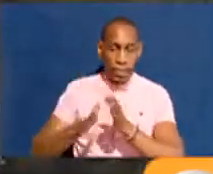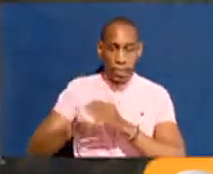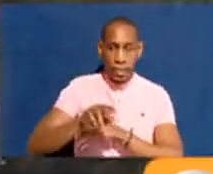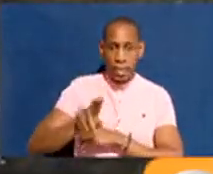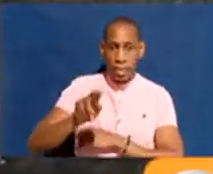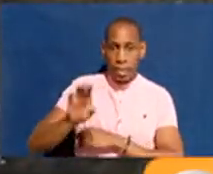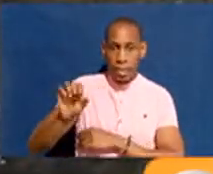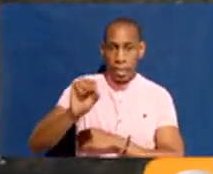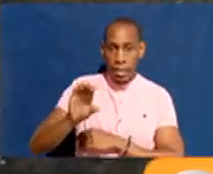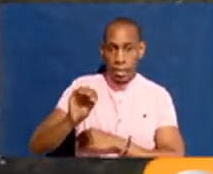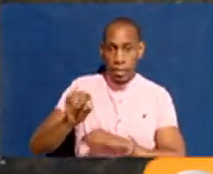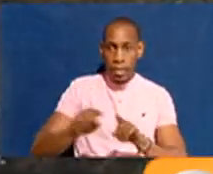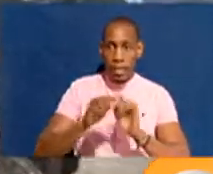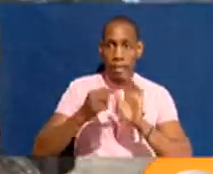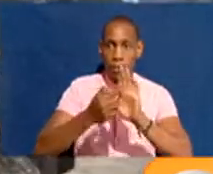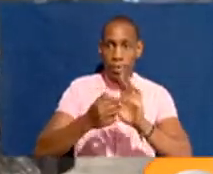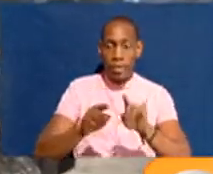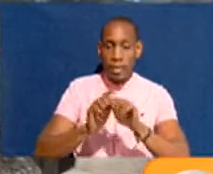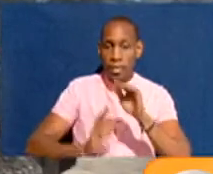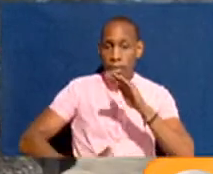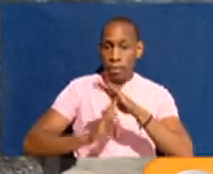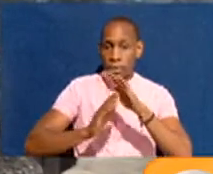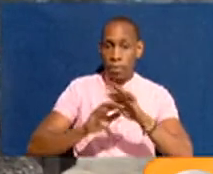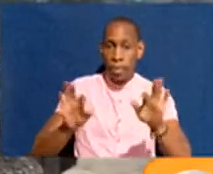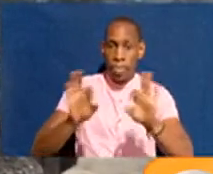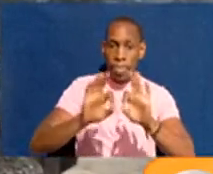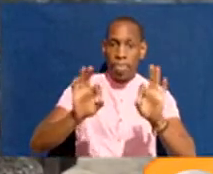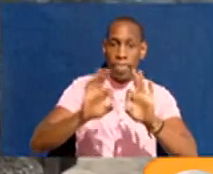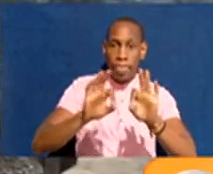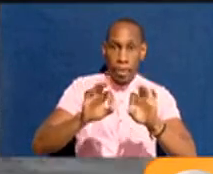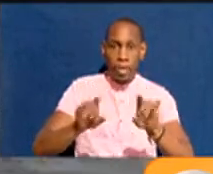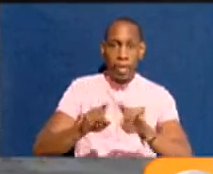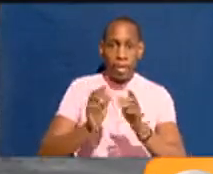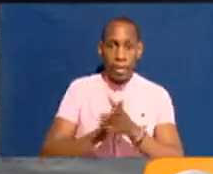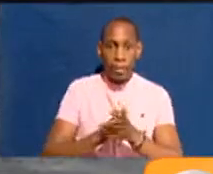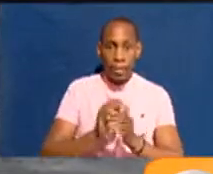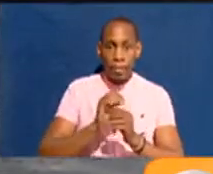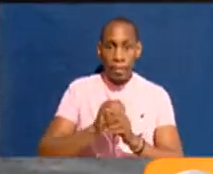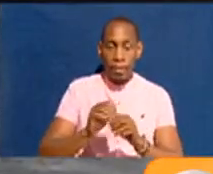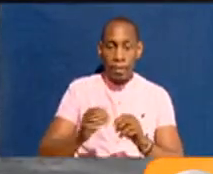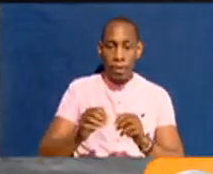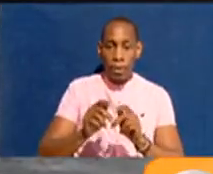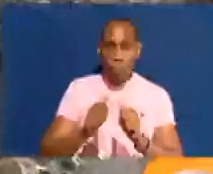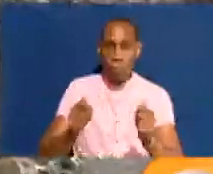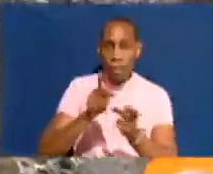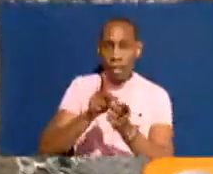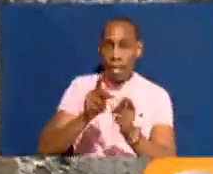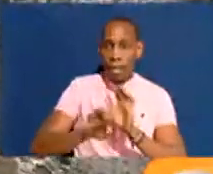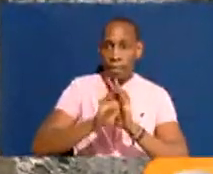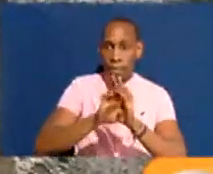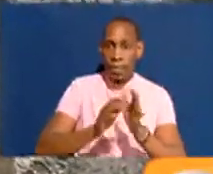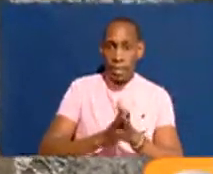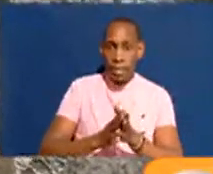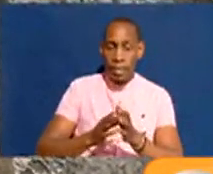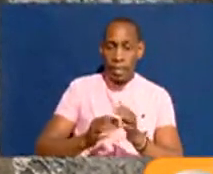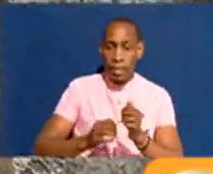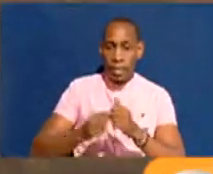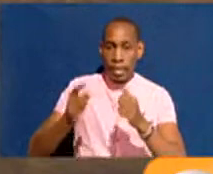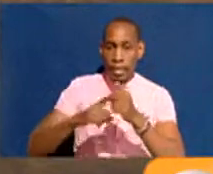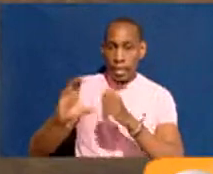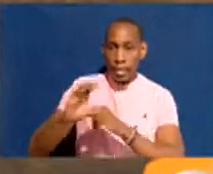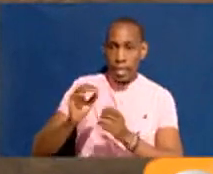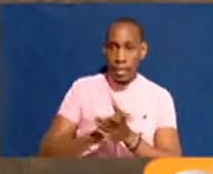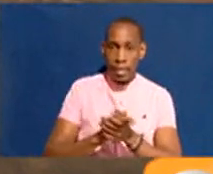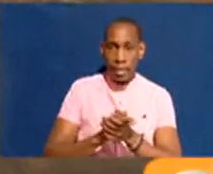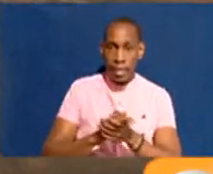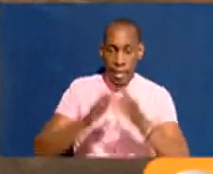and highlighted as one of the most outstanding and well-preserved examples of the 16th century